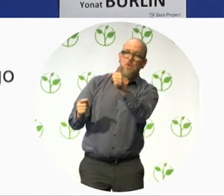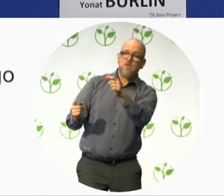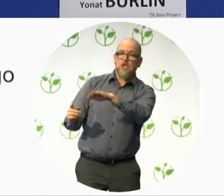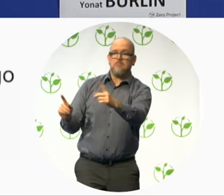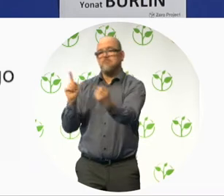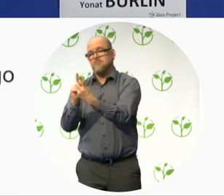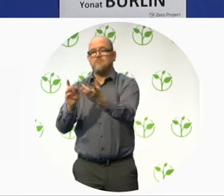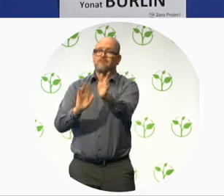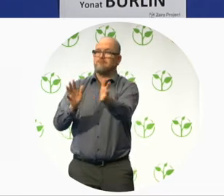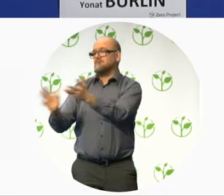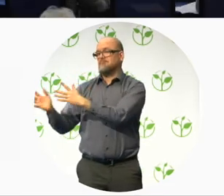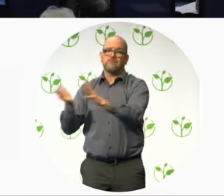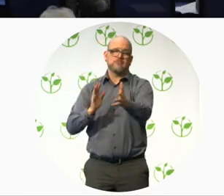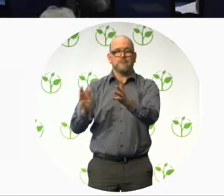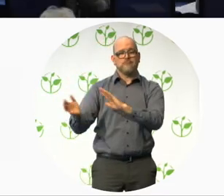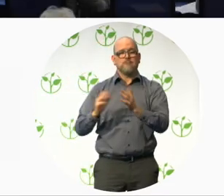tell you.